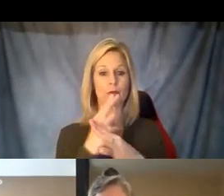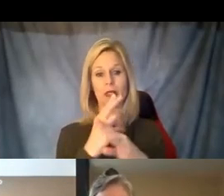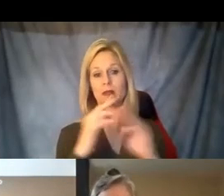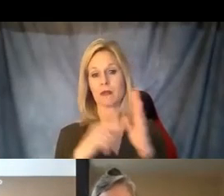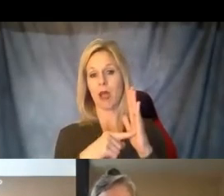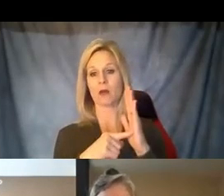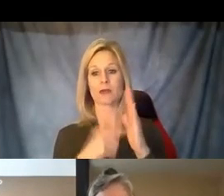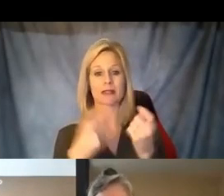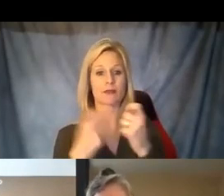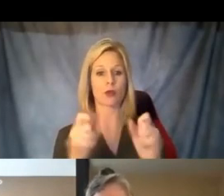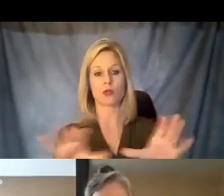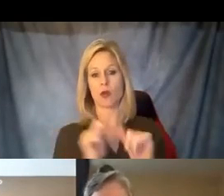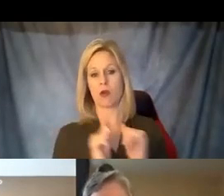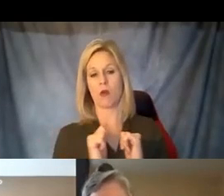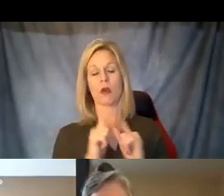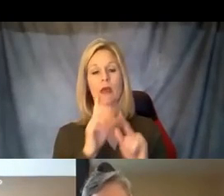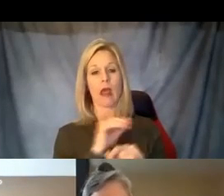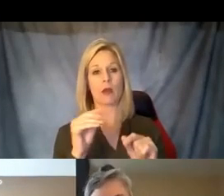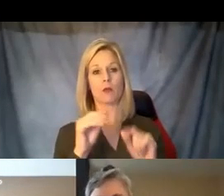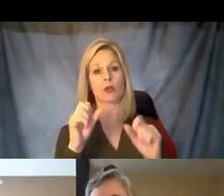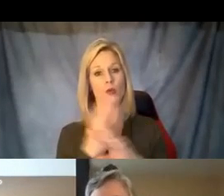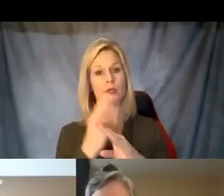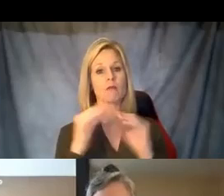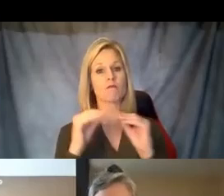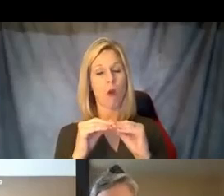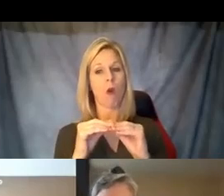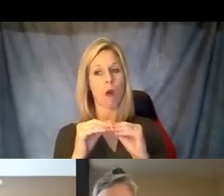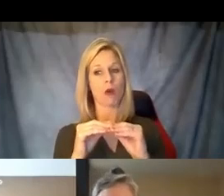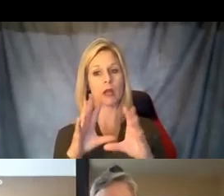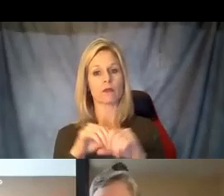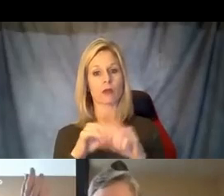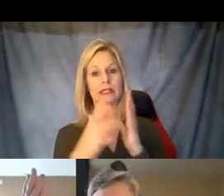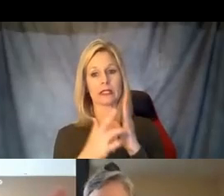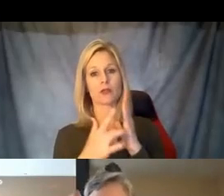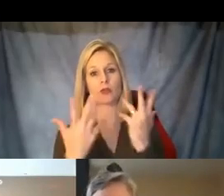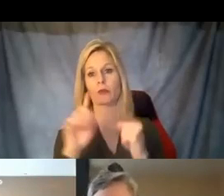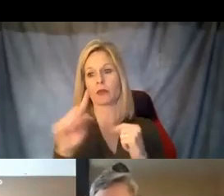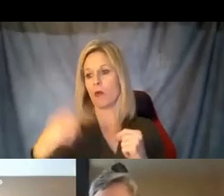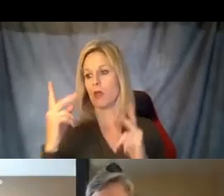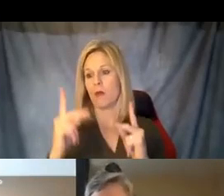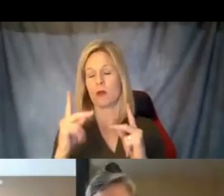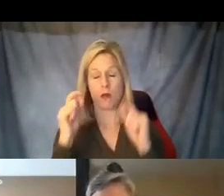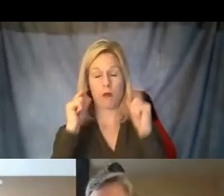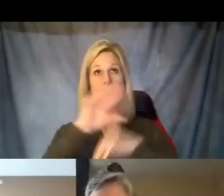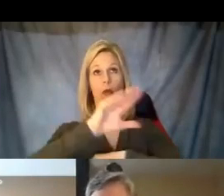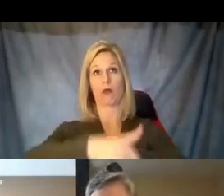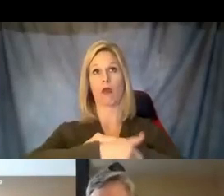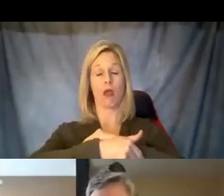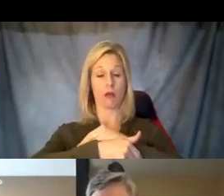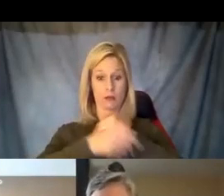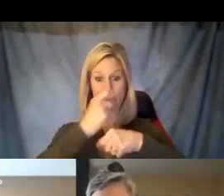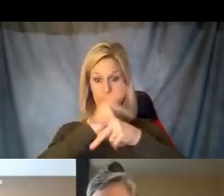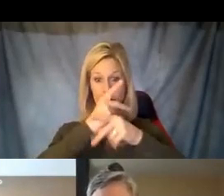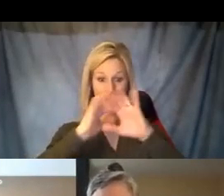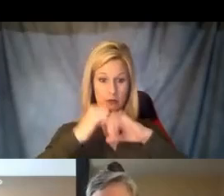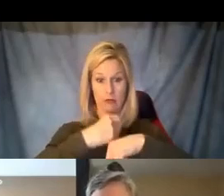of to integrate technology. You don't want to be the only person, up at night trying to make those how-to